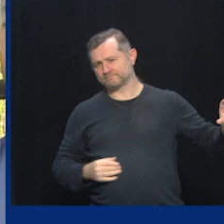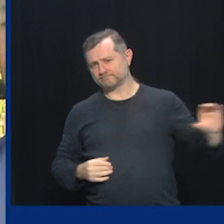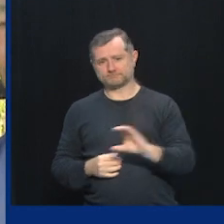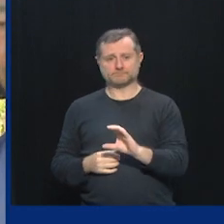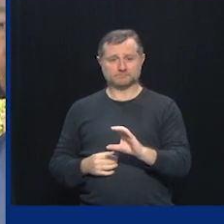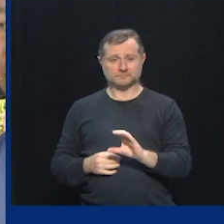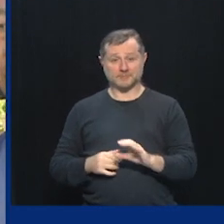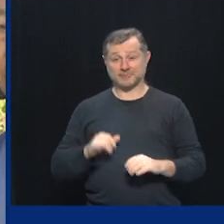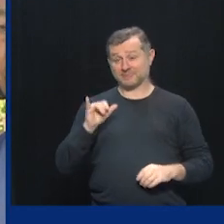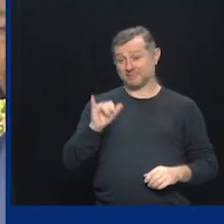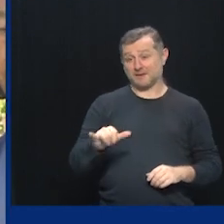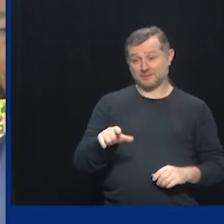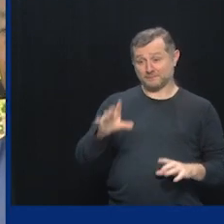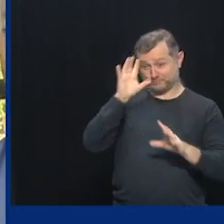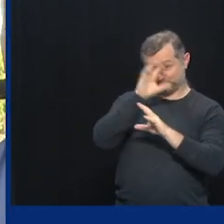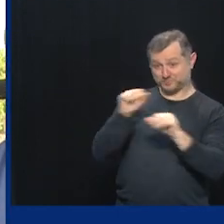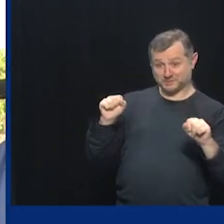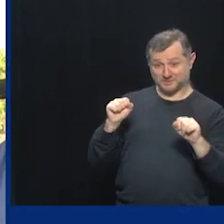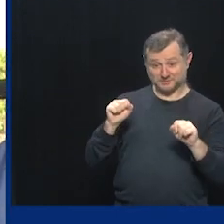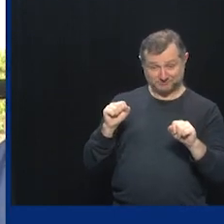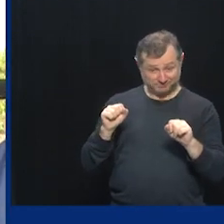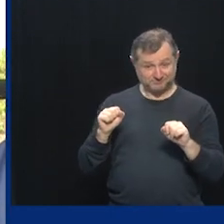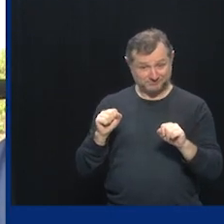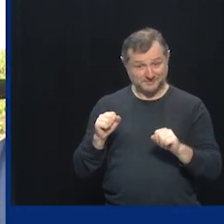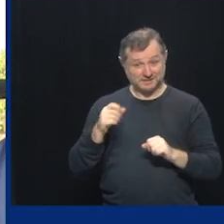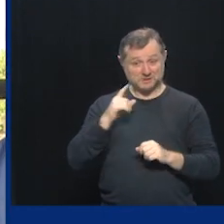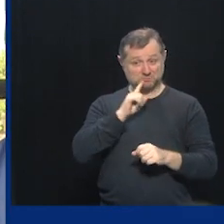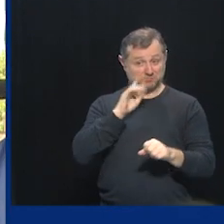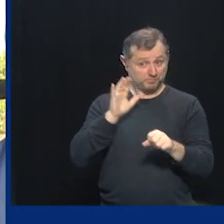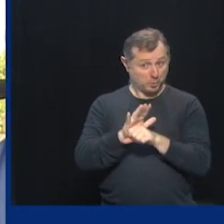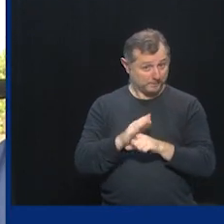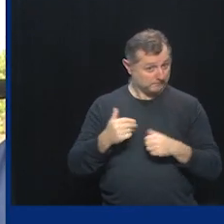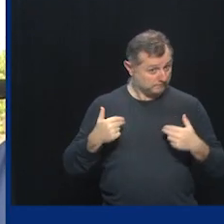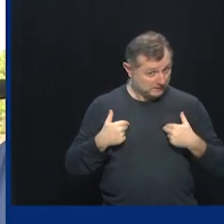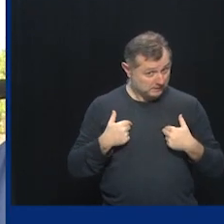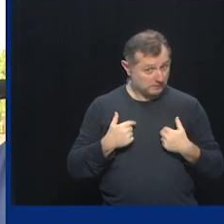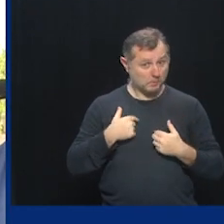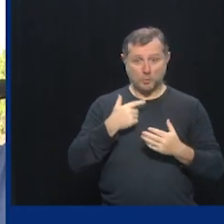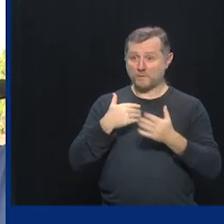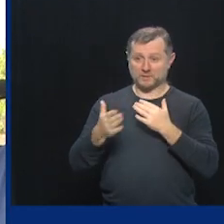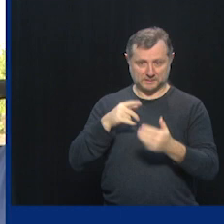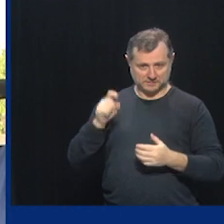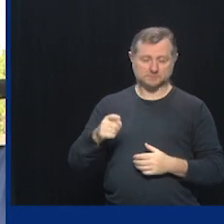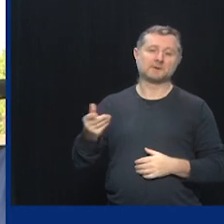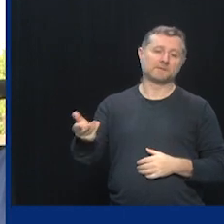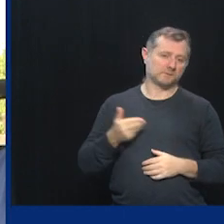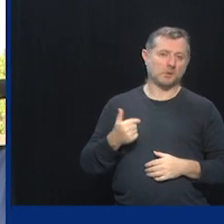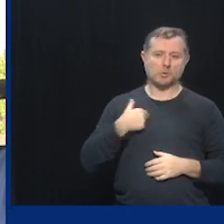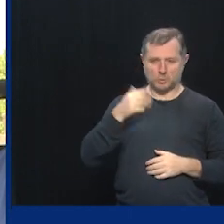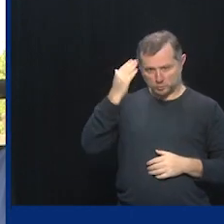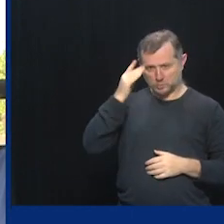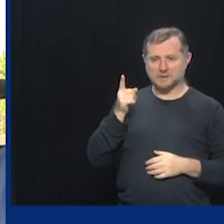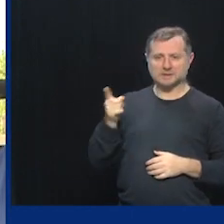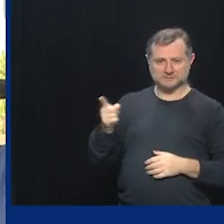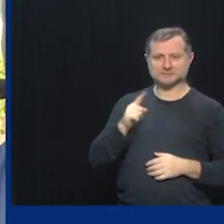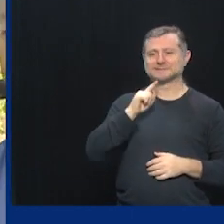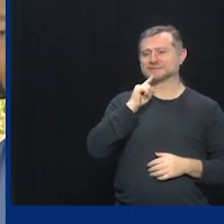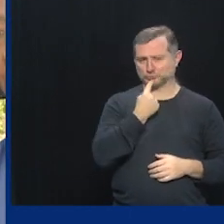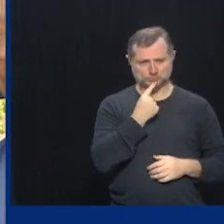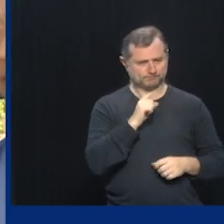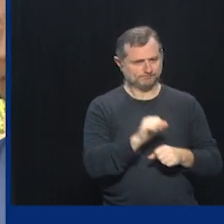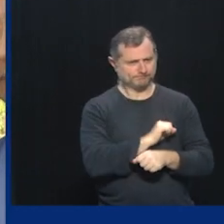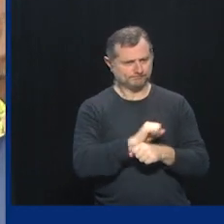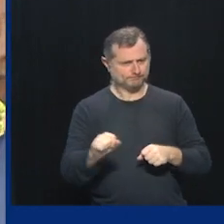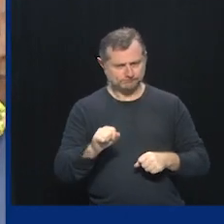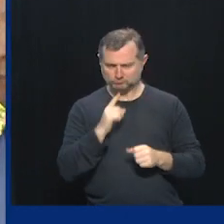Kathy, whatever you need, I'm there for you. So I will take that to heart, and I know that he means that sincerely. And I just want at this time thank